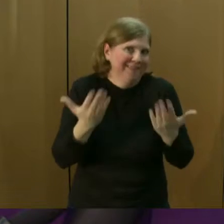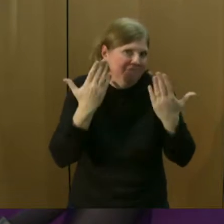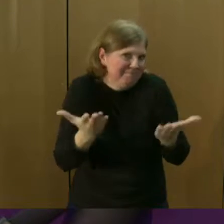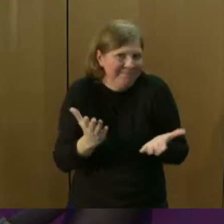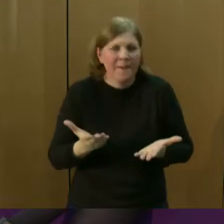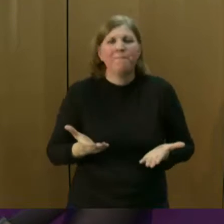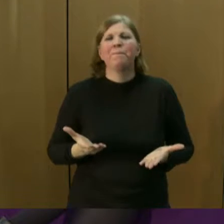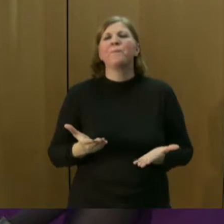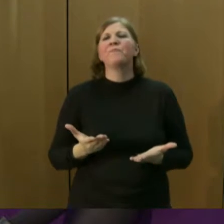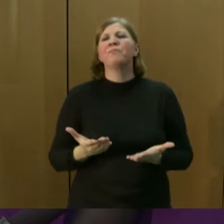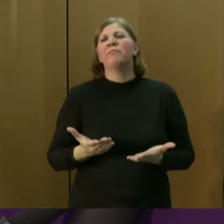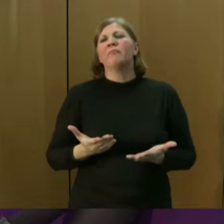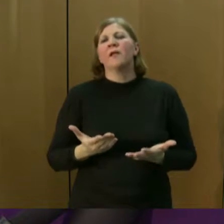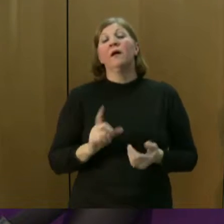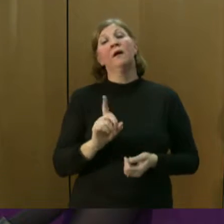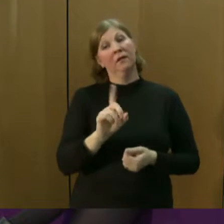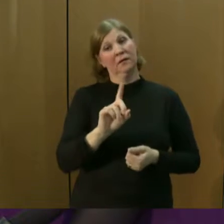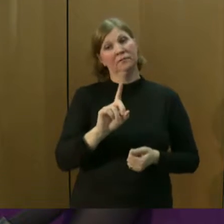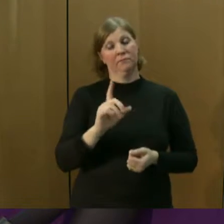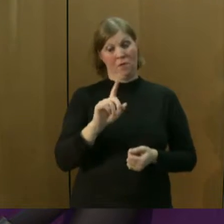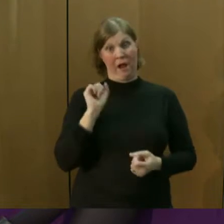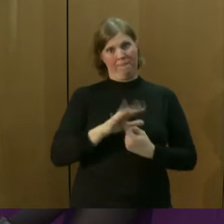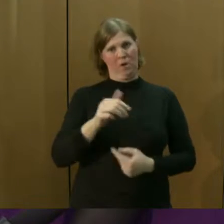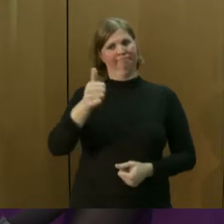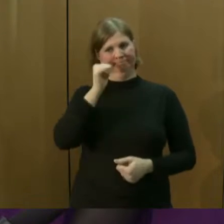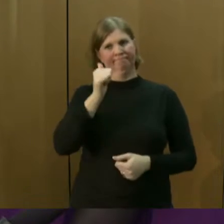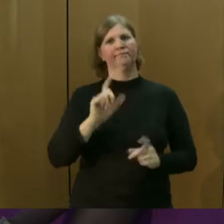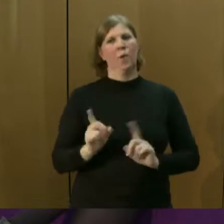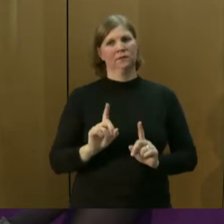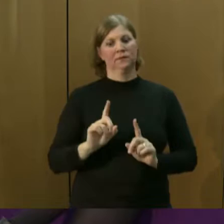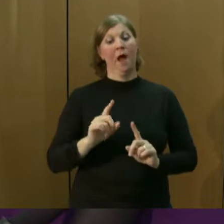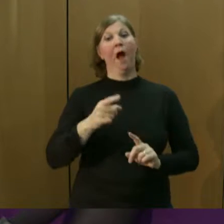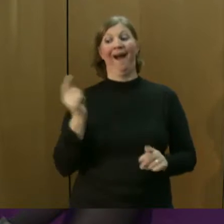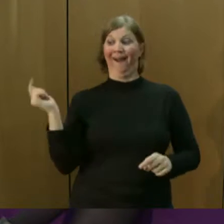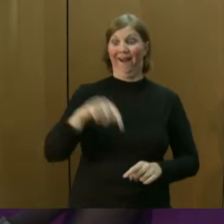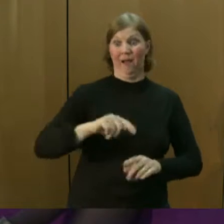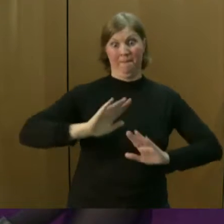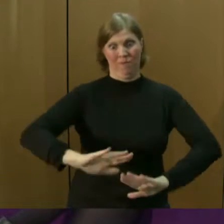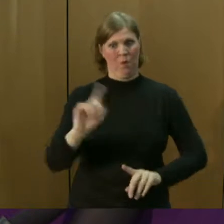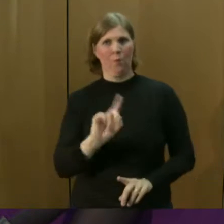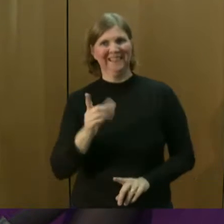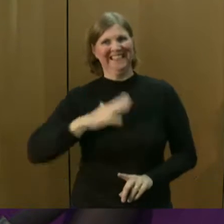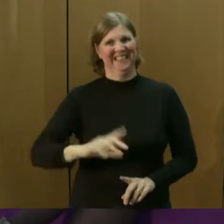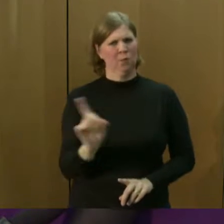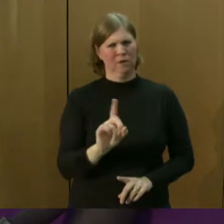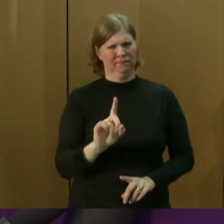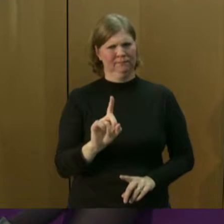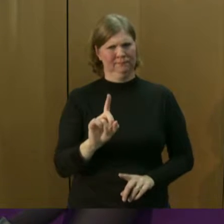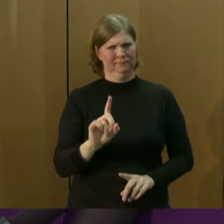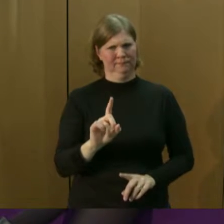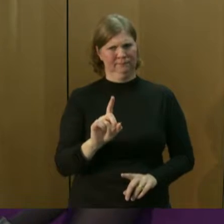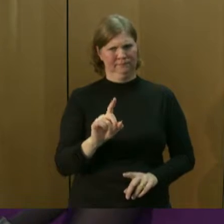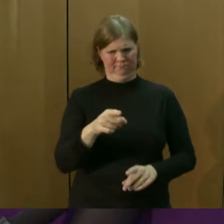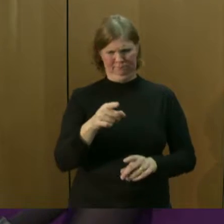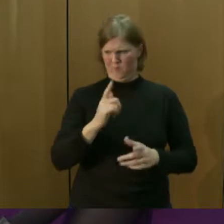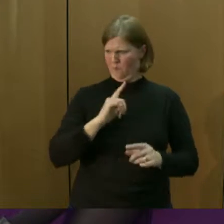I think it's important to understand why you're here, because that will inform what you bring. And what we're